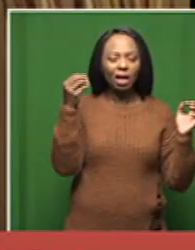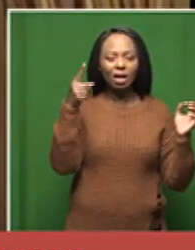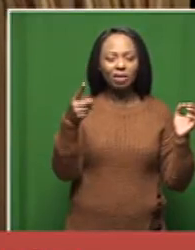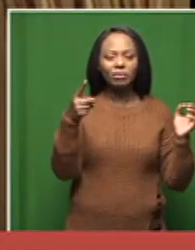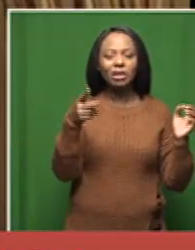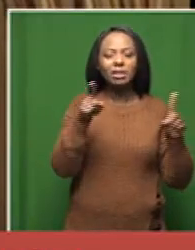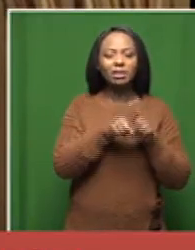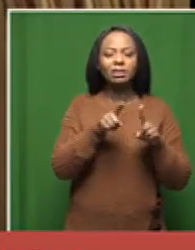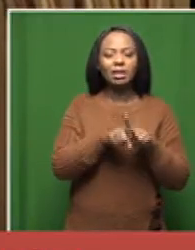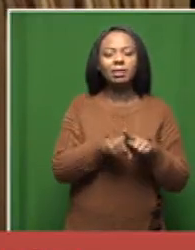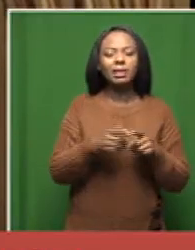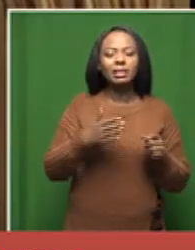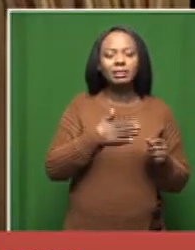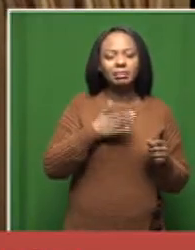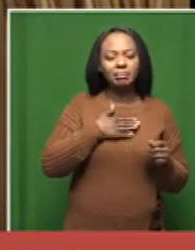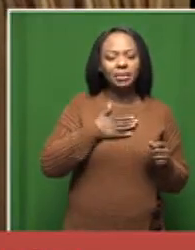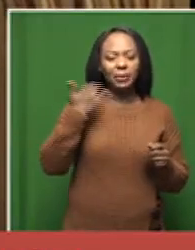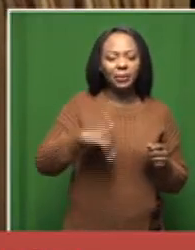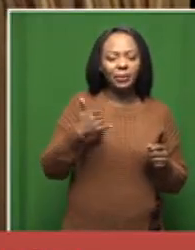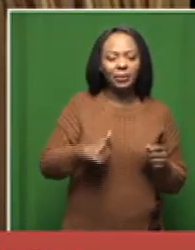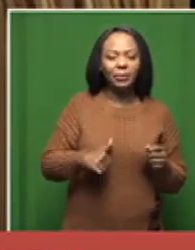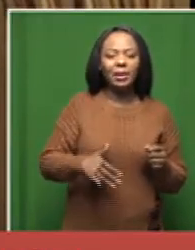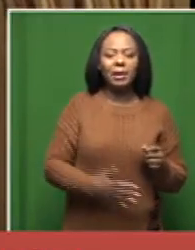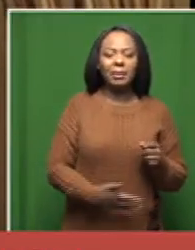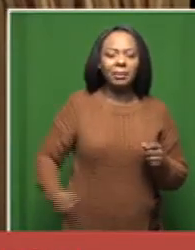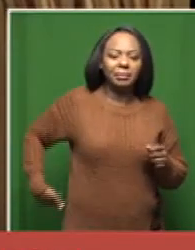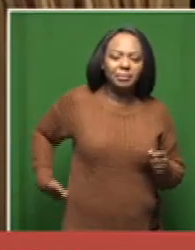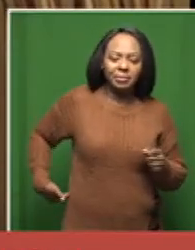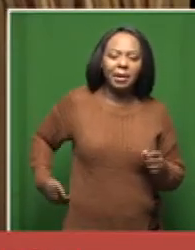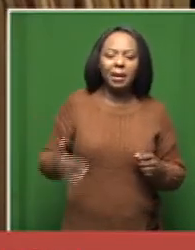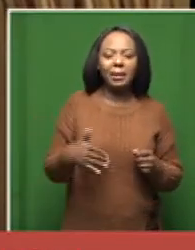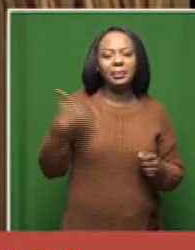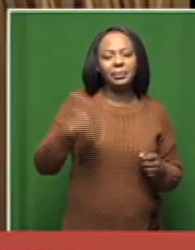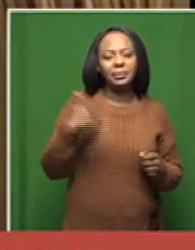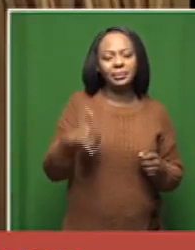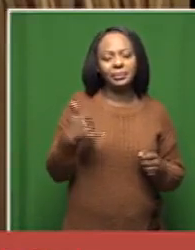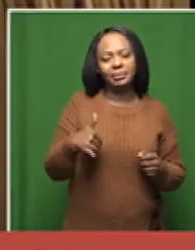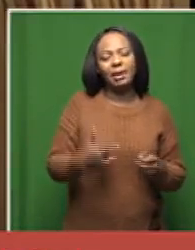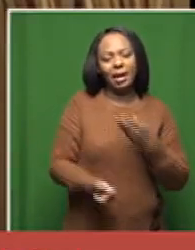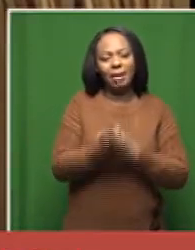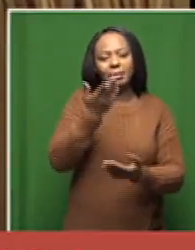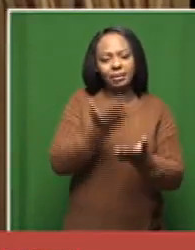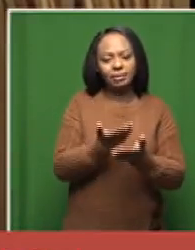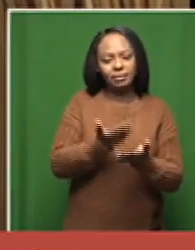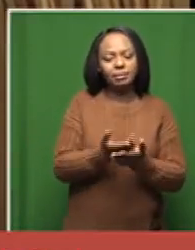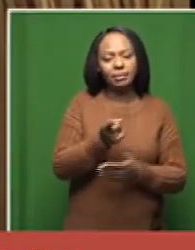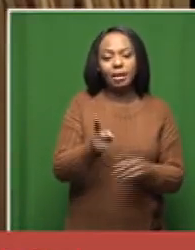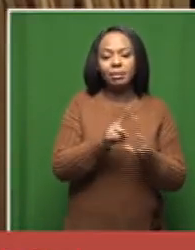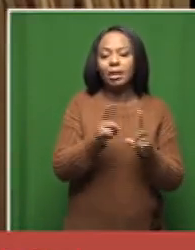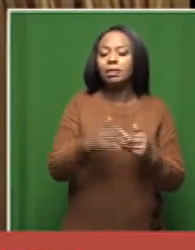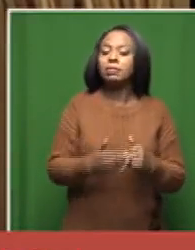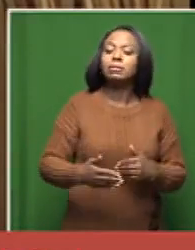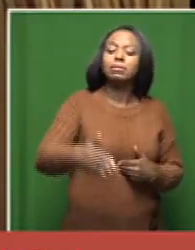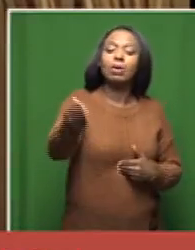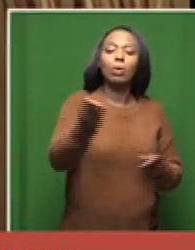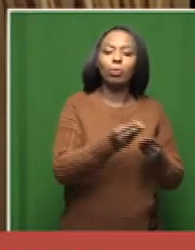pain is common, chest pain is common. The only reassurance that we can give, yes, it will probably go away. We just don't know when.